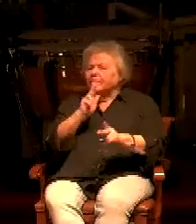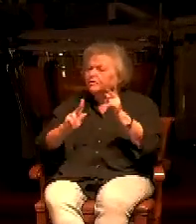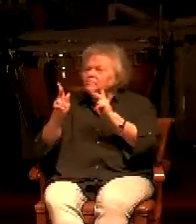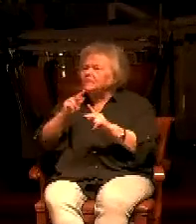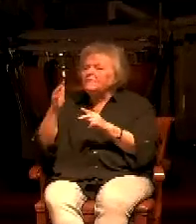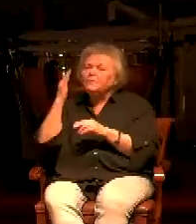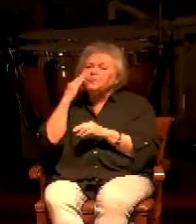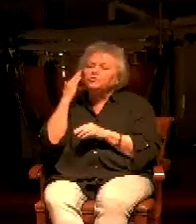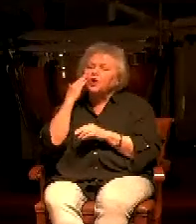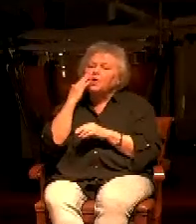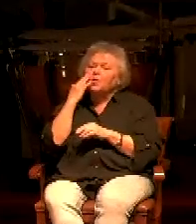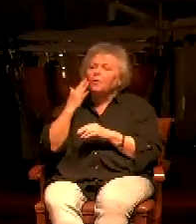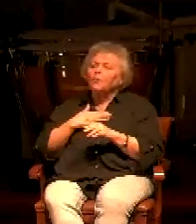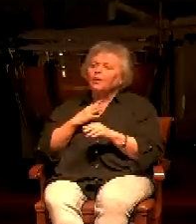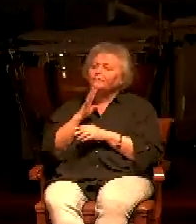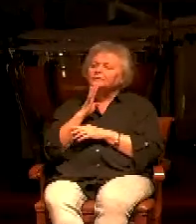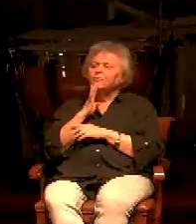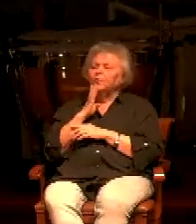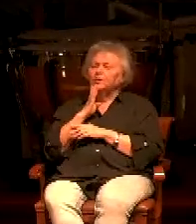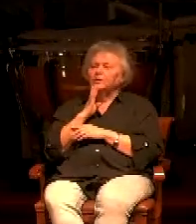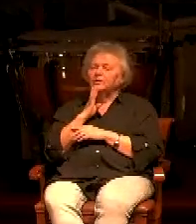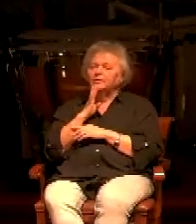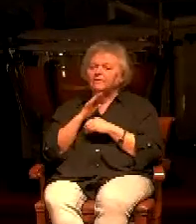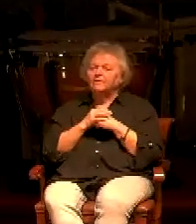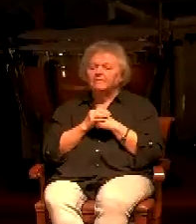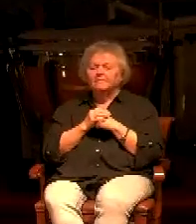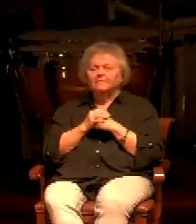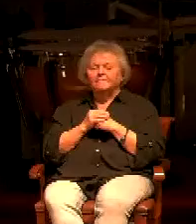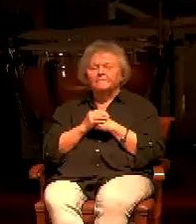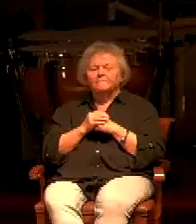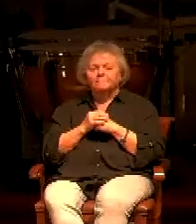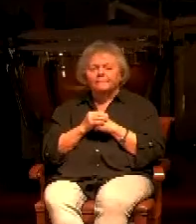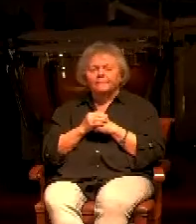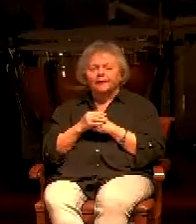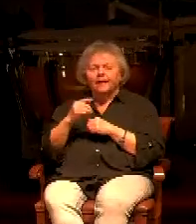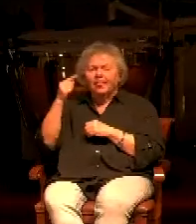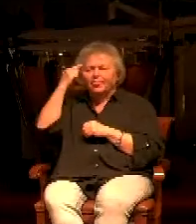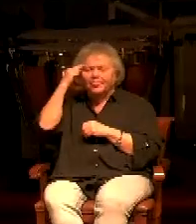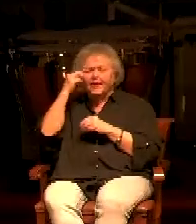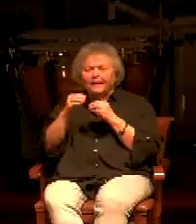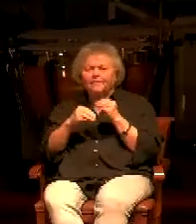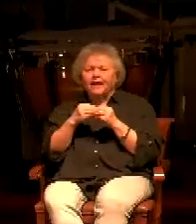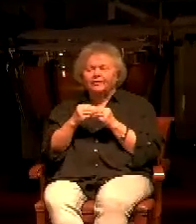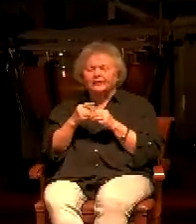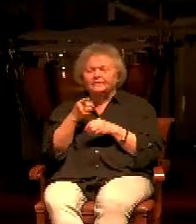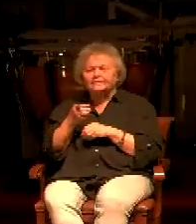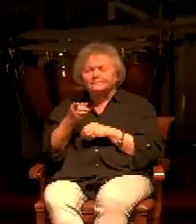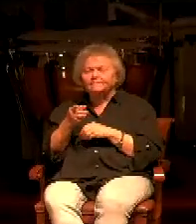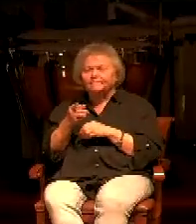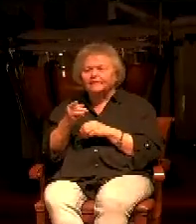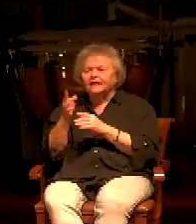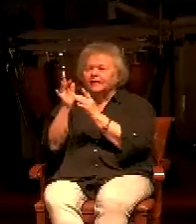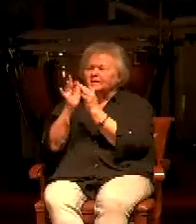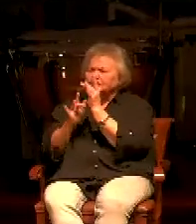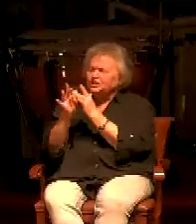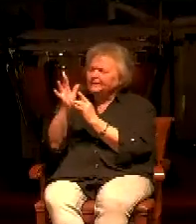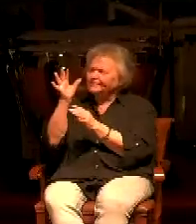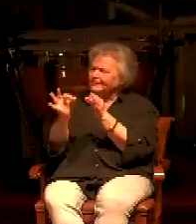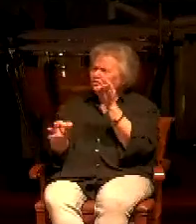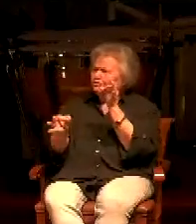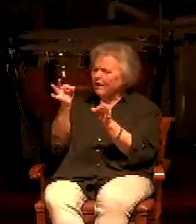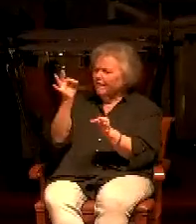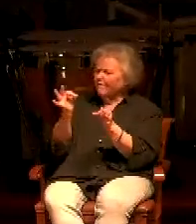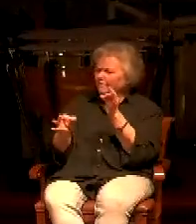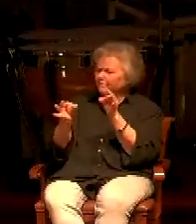I have spoken. Now think about just the irony of this for a moment. Jesus is on trial. The